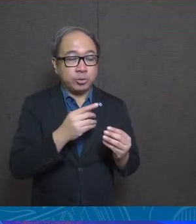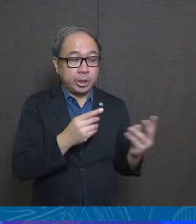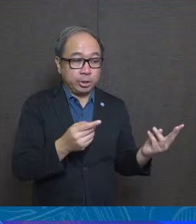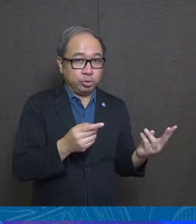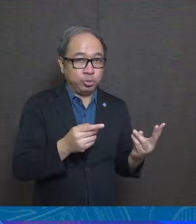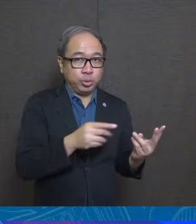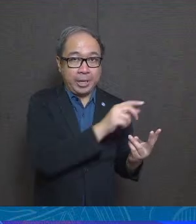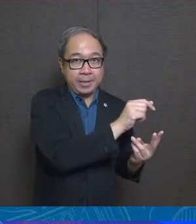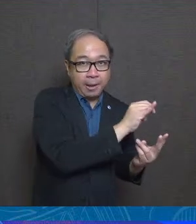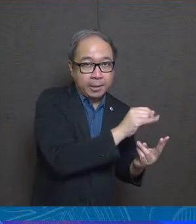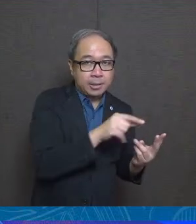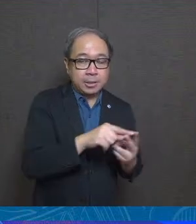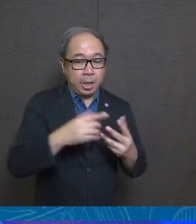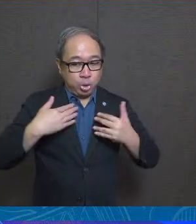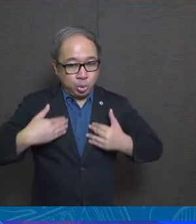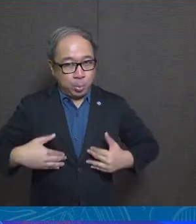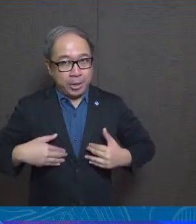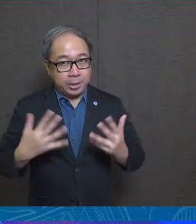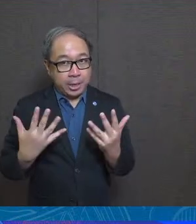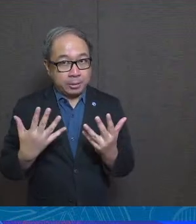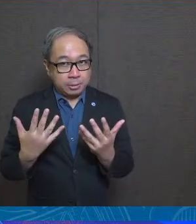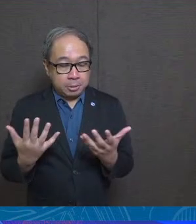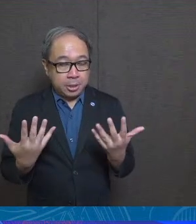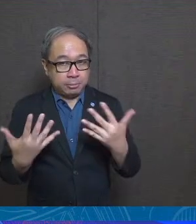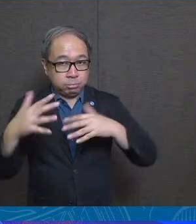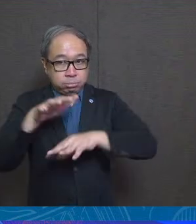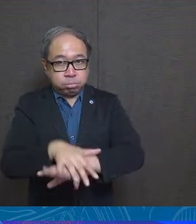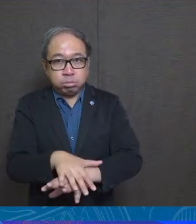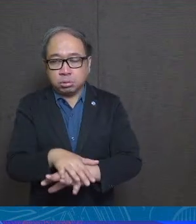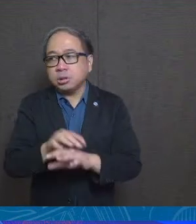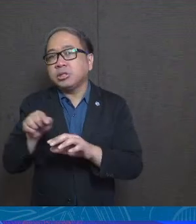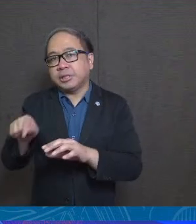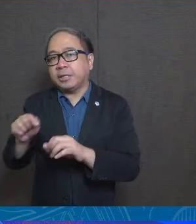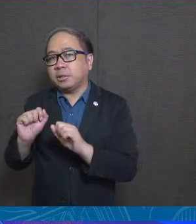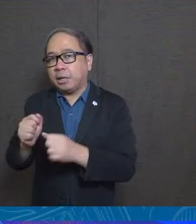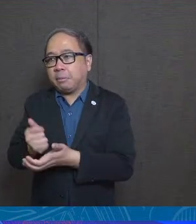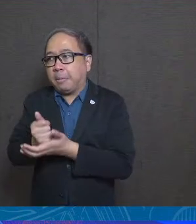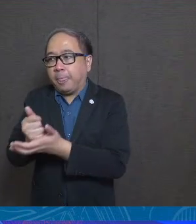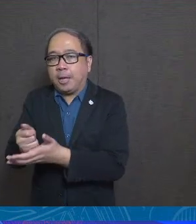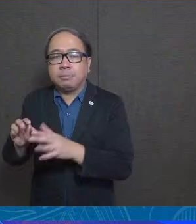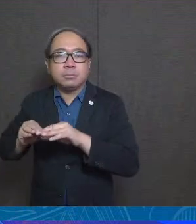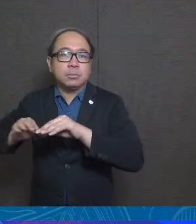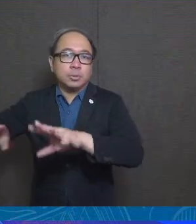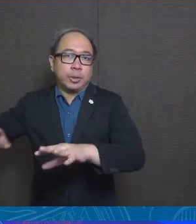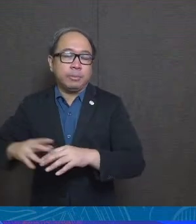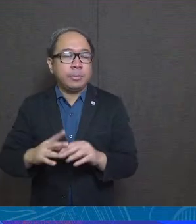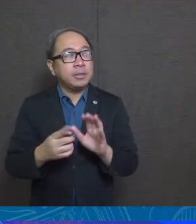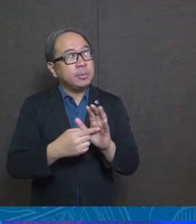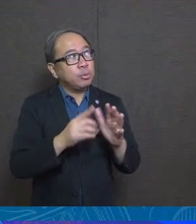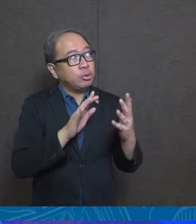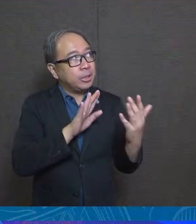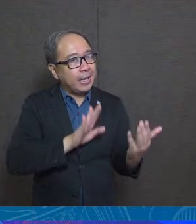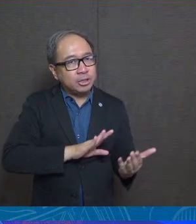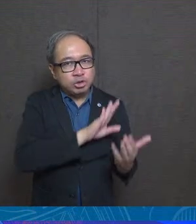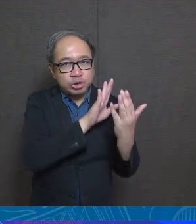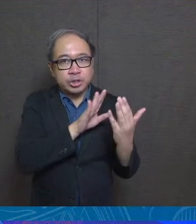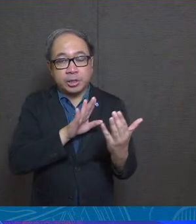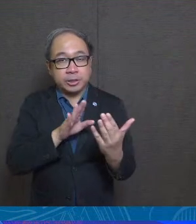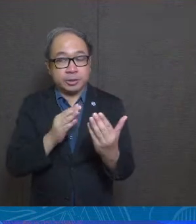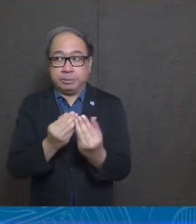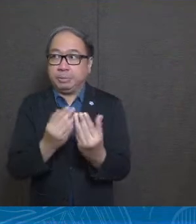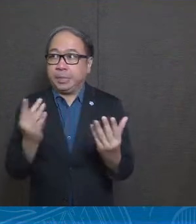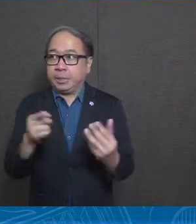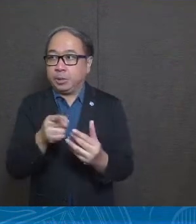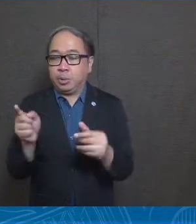two, and we give the only credible information. Regarding the question about the challenges, so many people